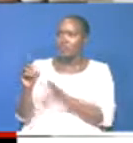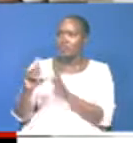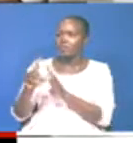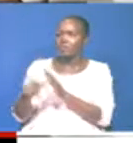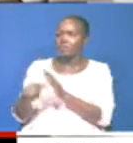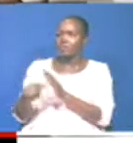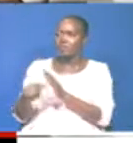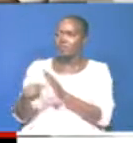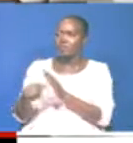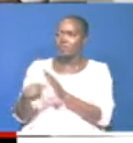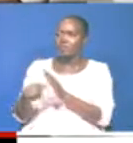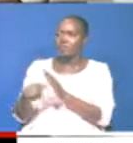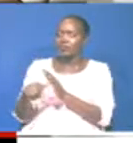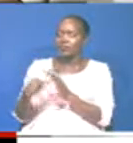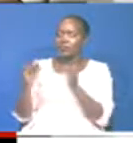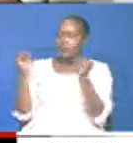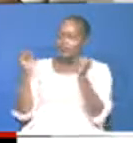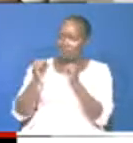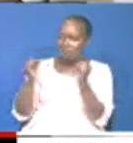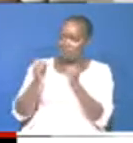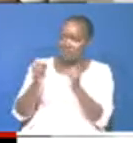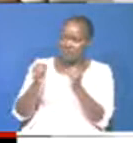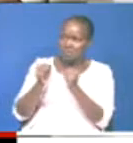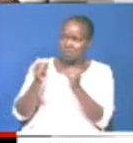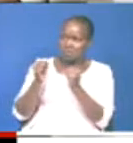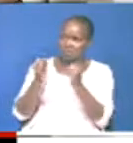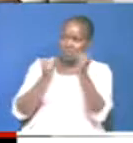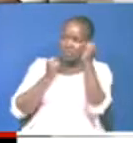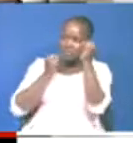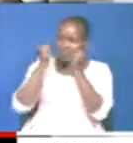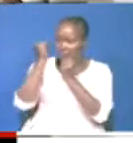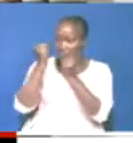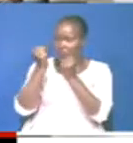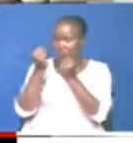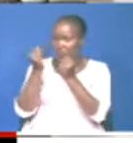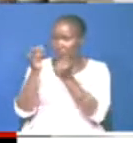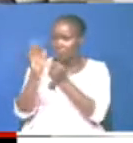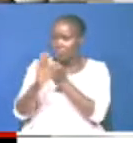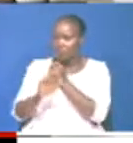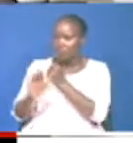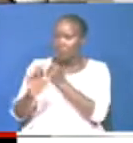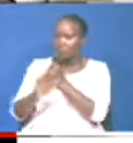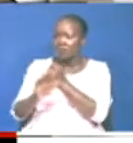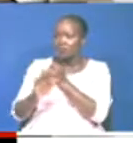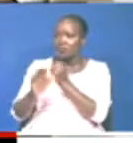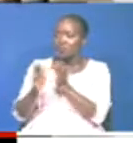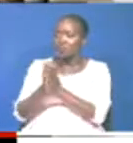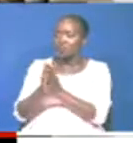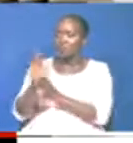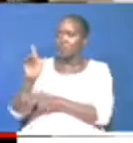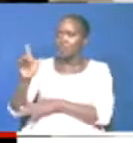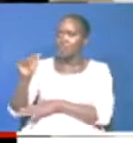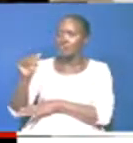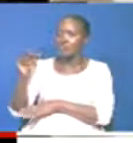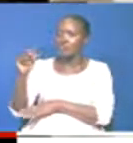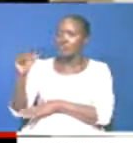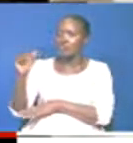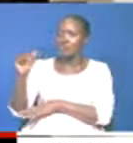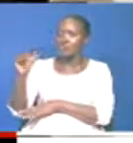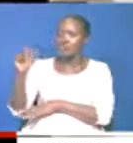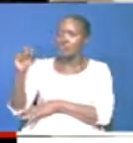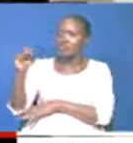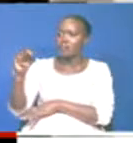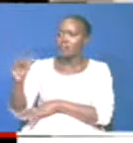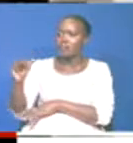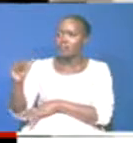to Gilgil in a military barracks, where I went to a school called Langalanga Primary. And then let alone, I went to St.